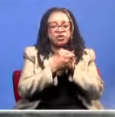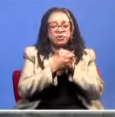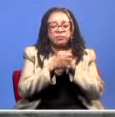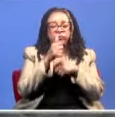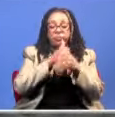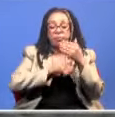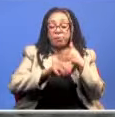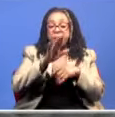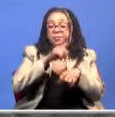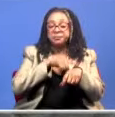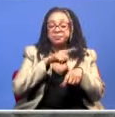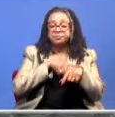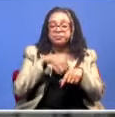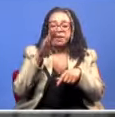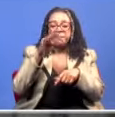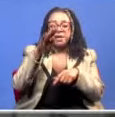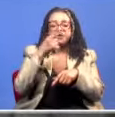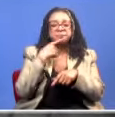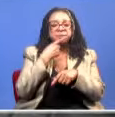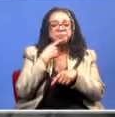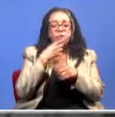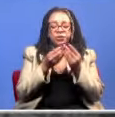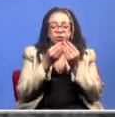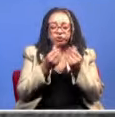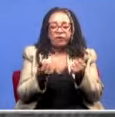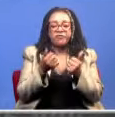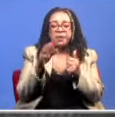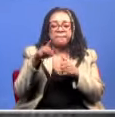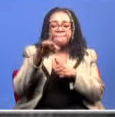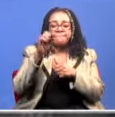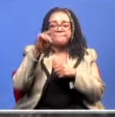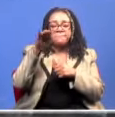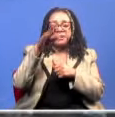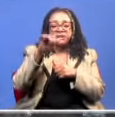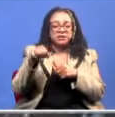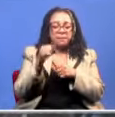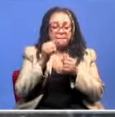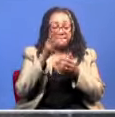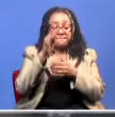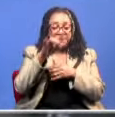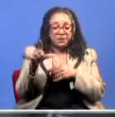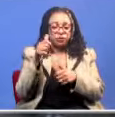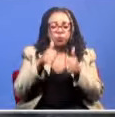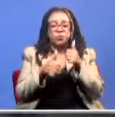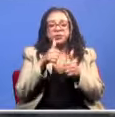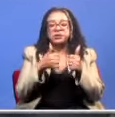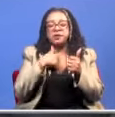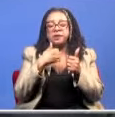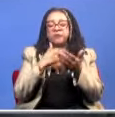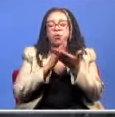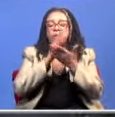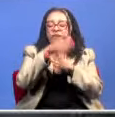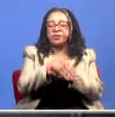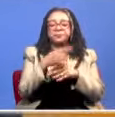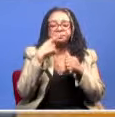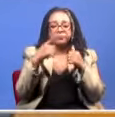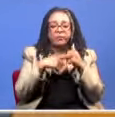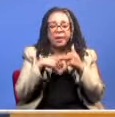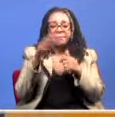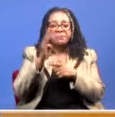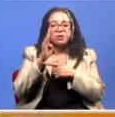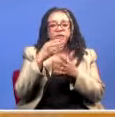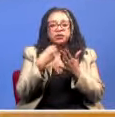tenure, Mbadi is promising to resolve the pending bills stalemate that has since risen to the tune of more than 600 billion shillings. We